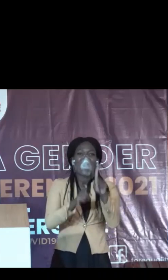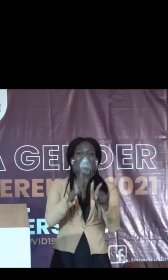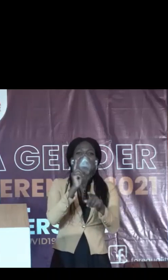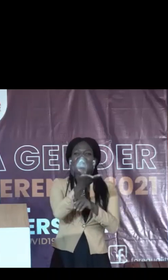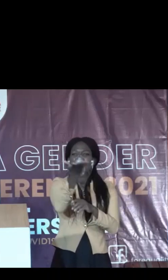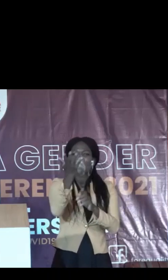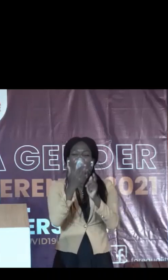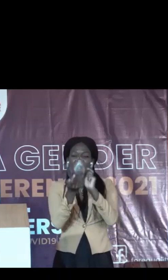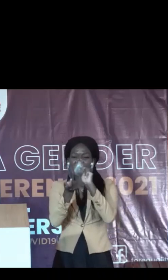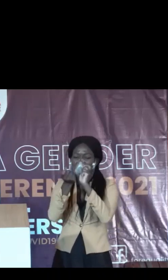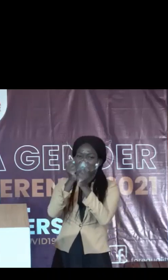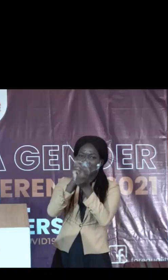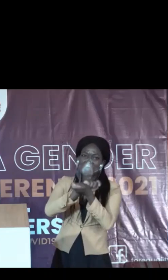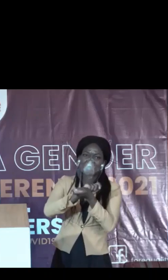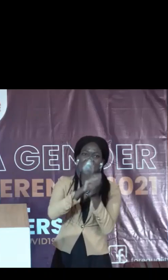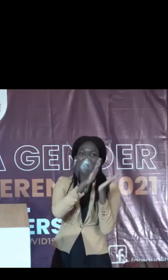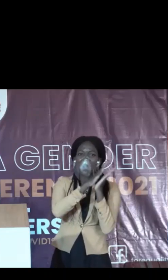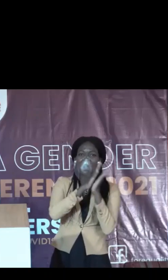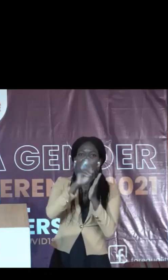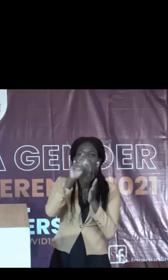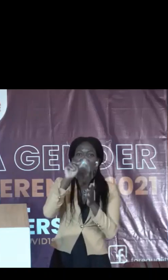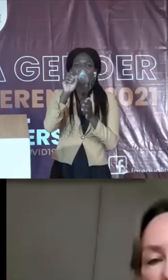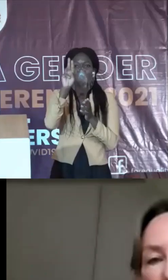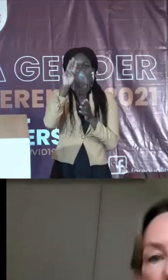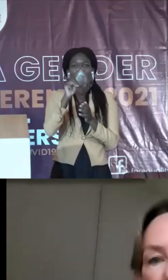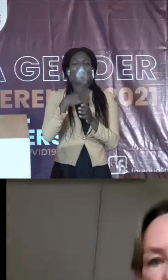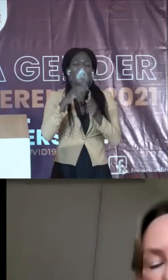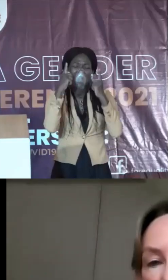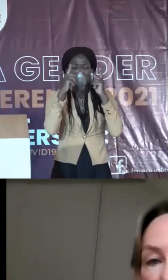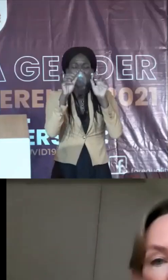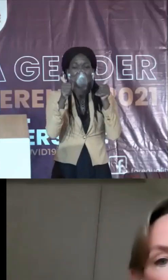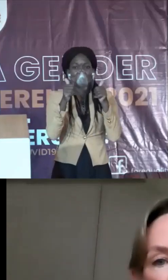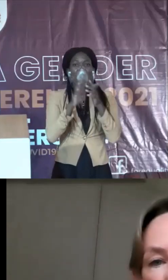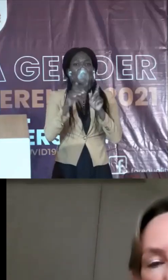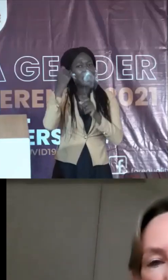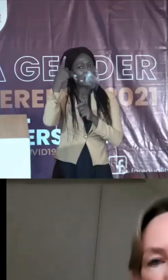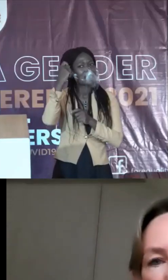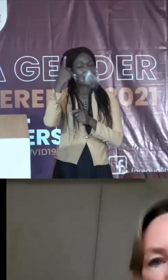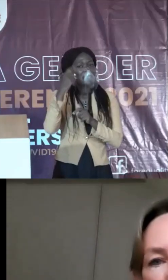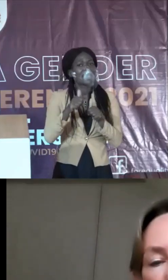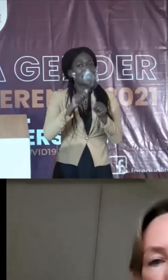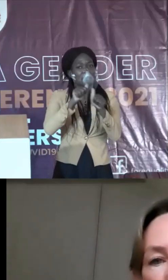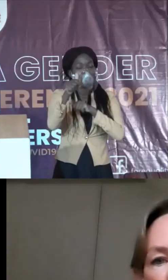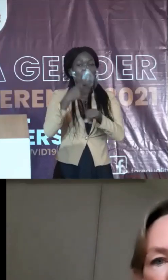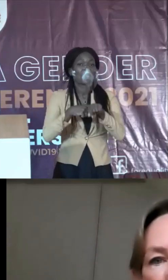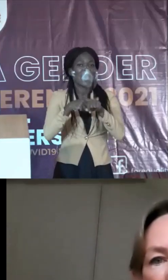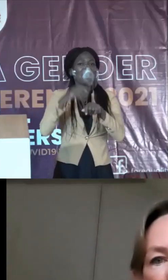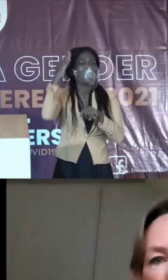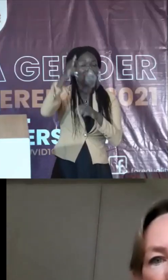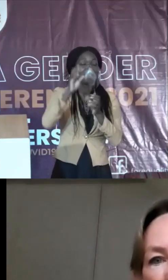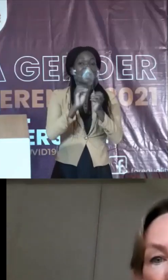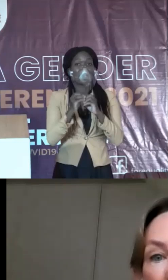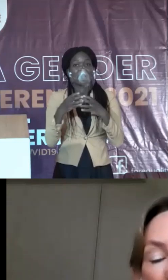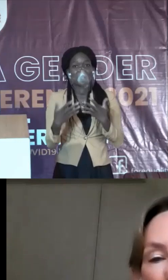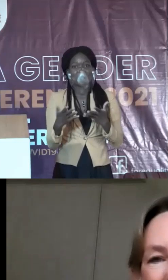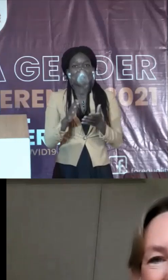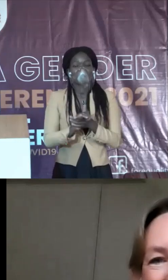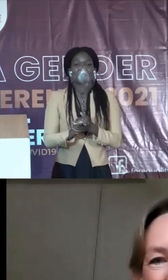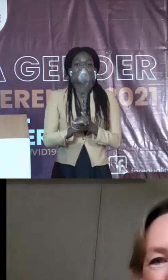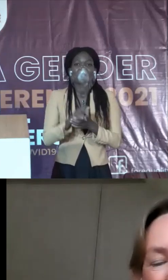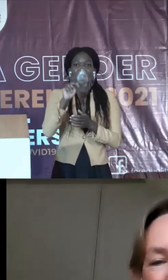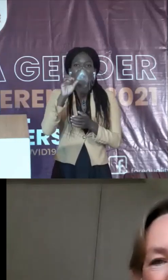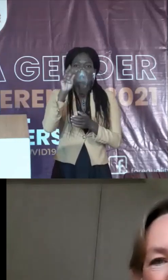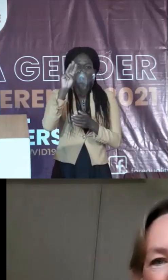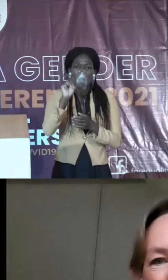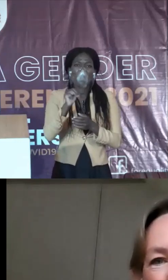norms needs to be one that's considered and needs to be understood as something that is long-term. Norms are something that we hold very deeply.